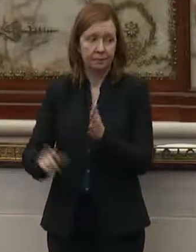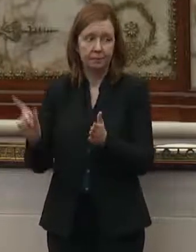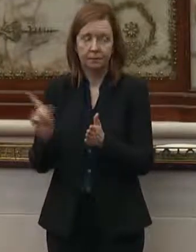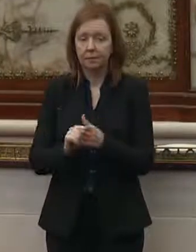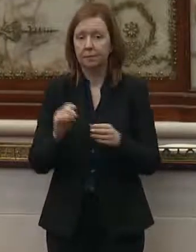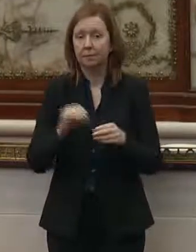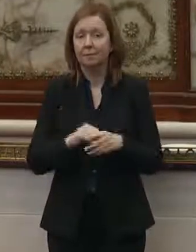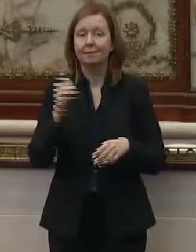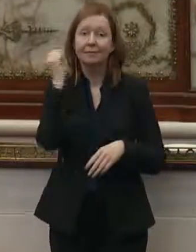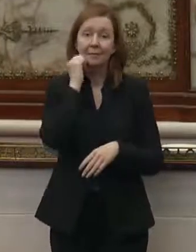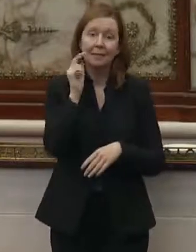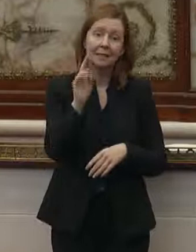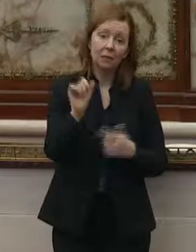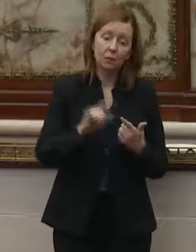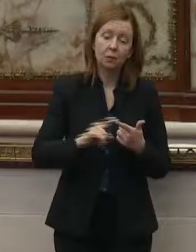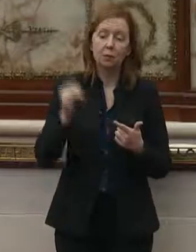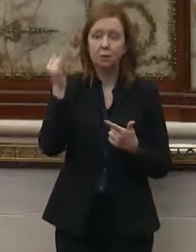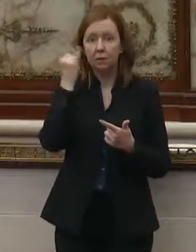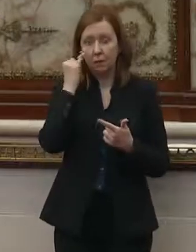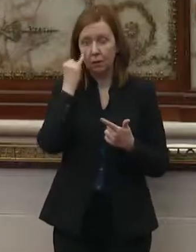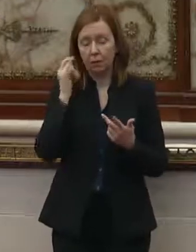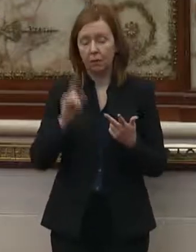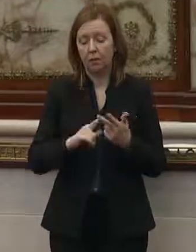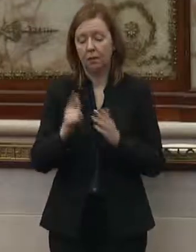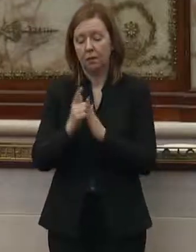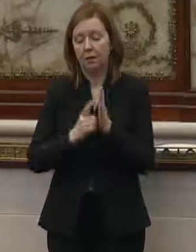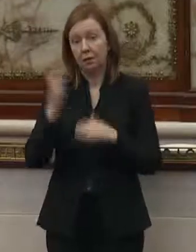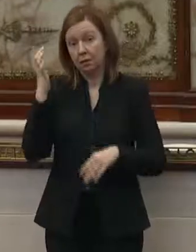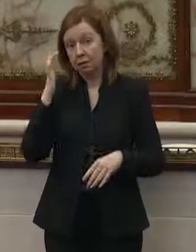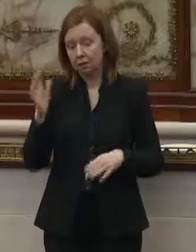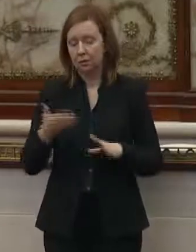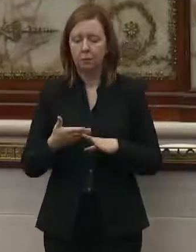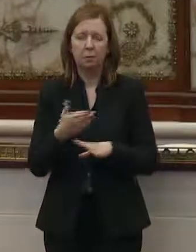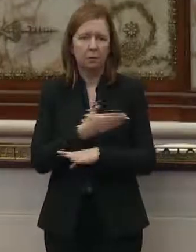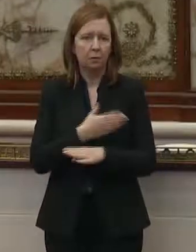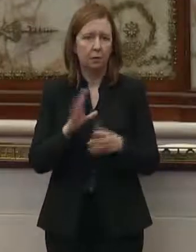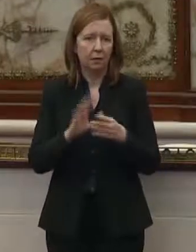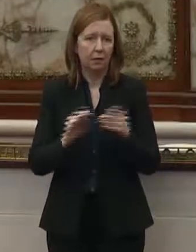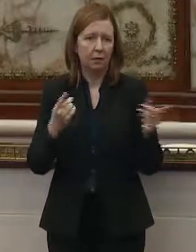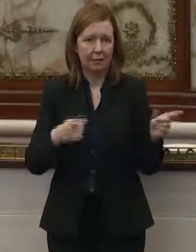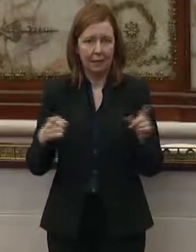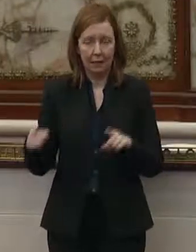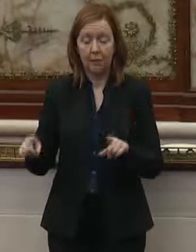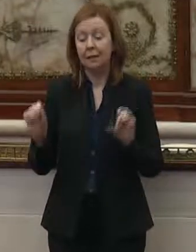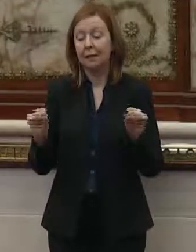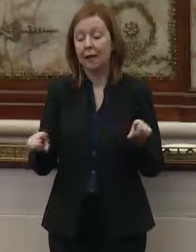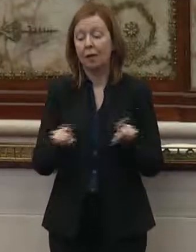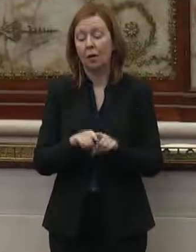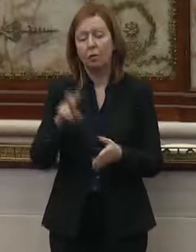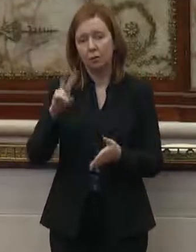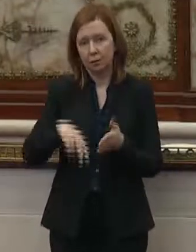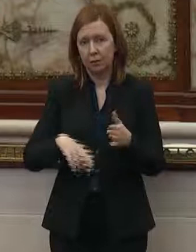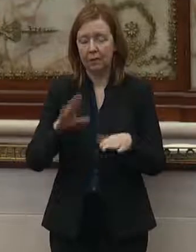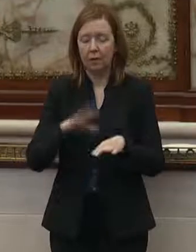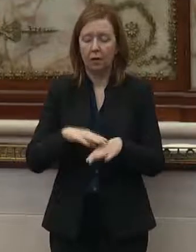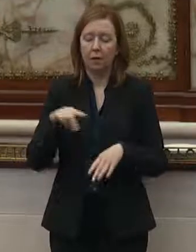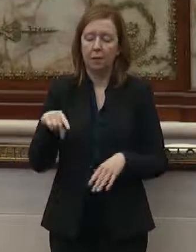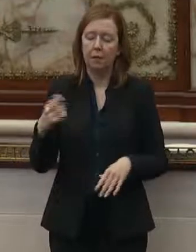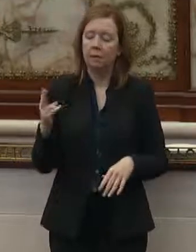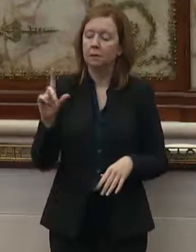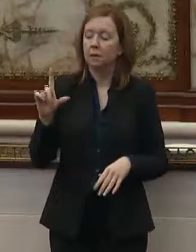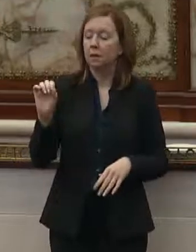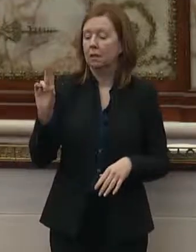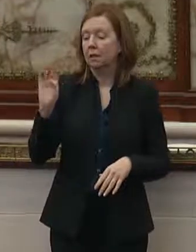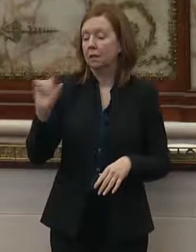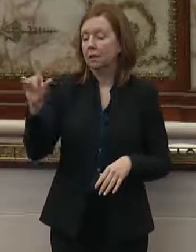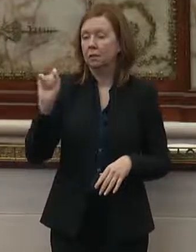in the Daily News, Inquirer, and Legal Intelligencer prior to the hearings and can also be found on